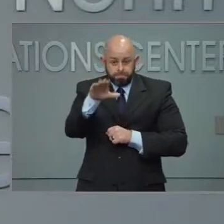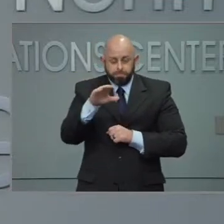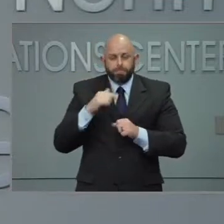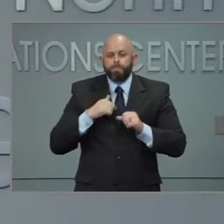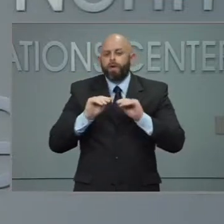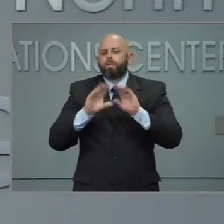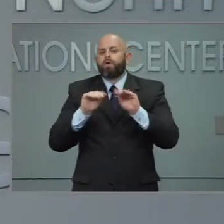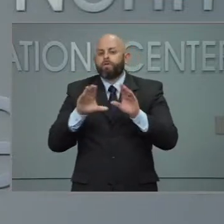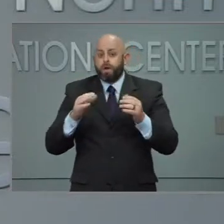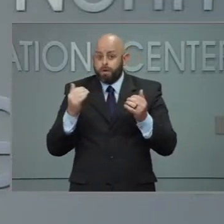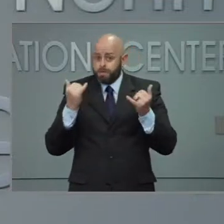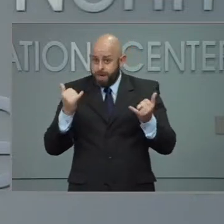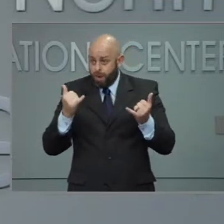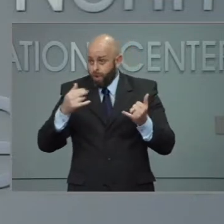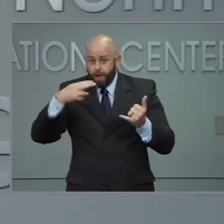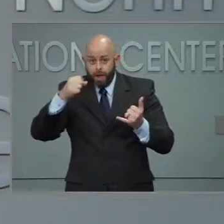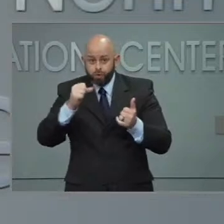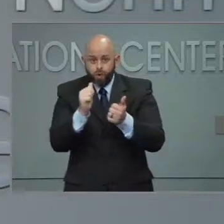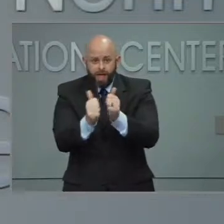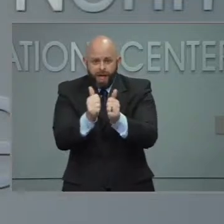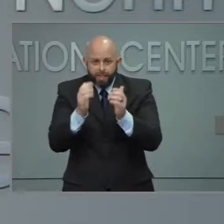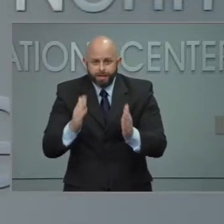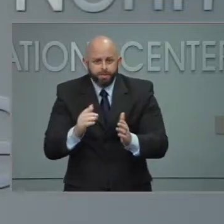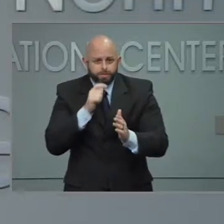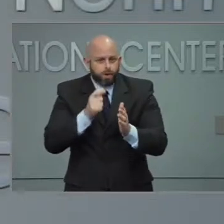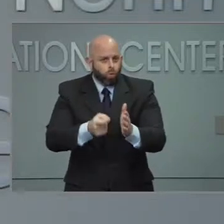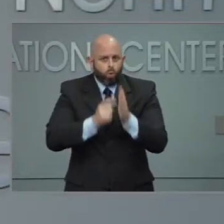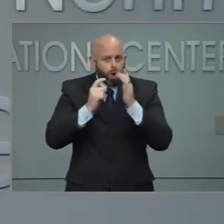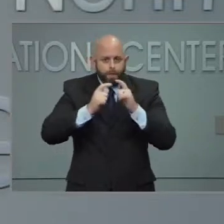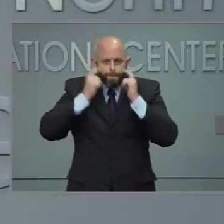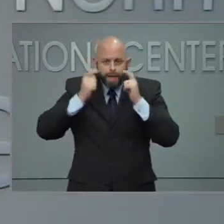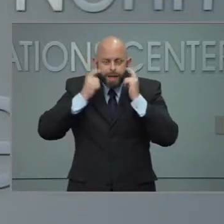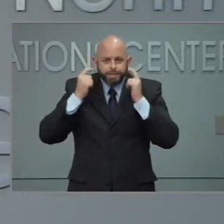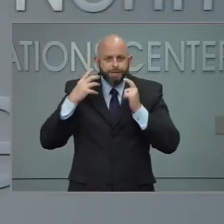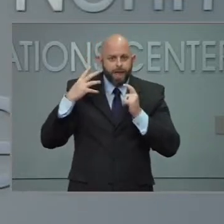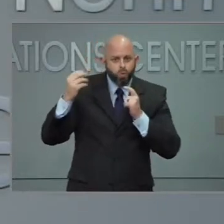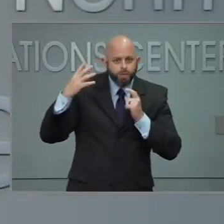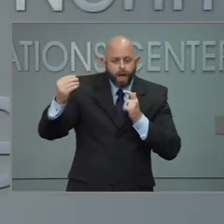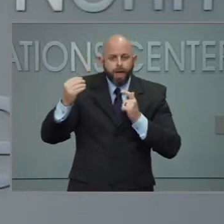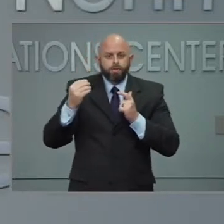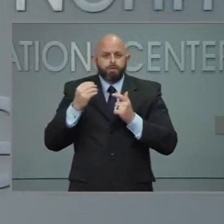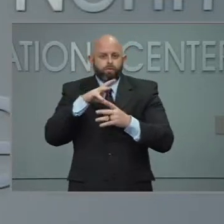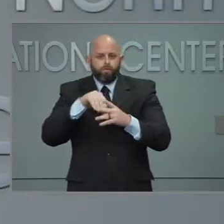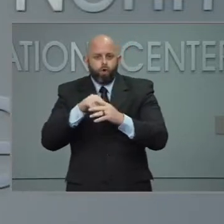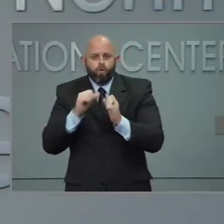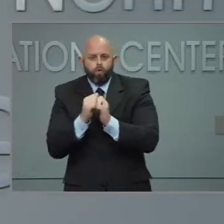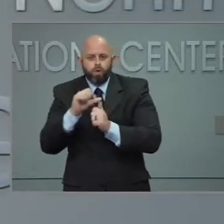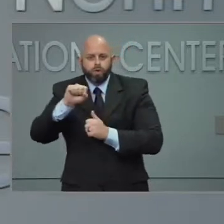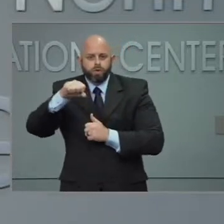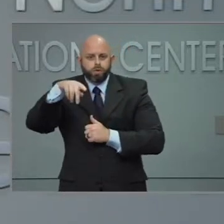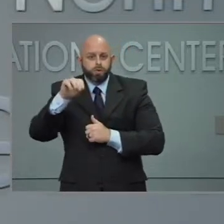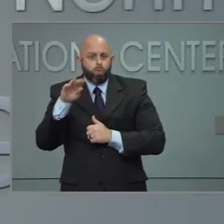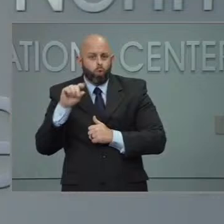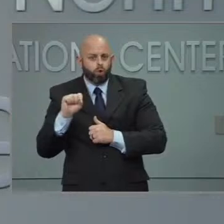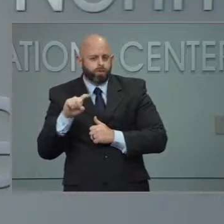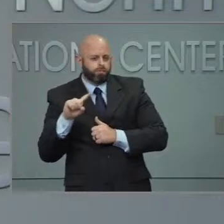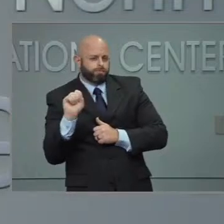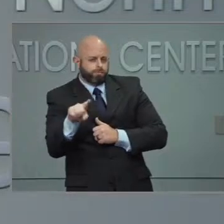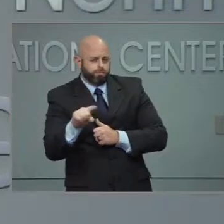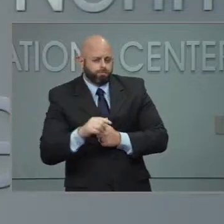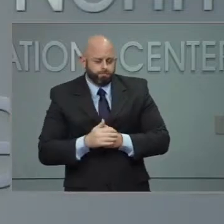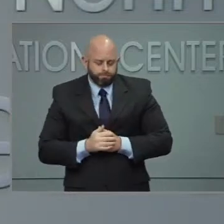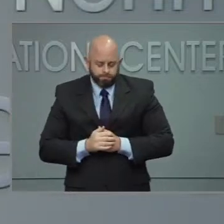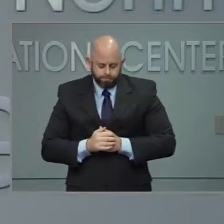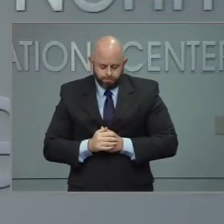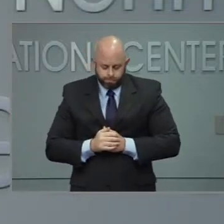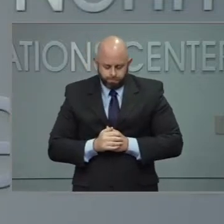be clear not to wear a mask when they are participating in sports outside. And then I also wanted to ask about companies.